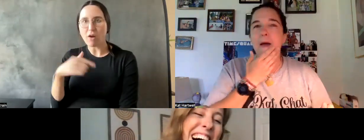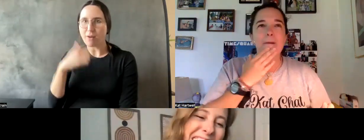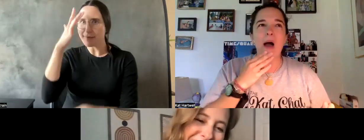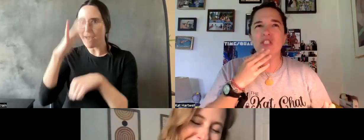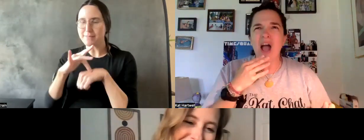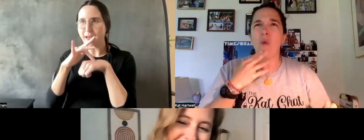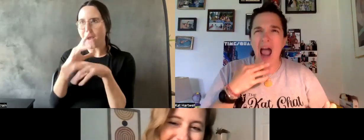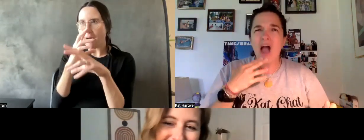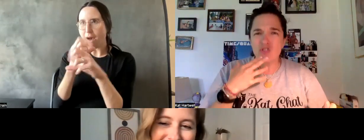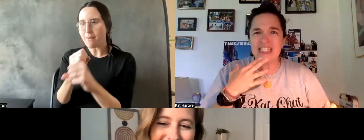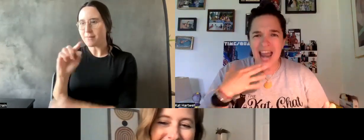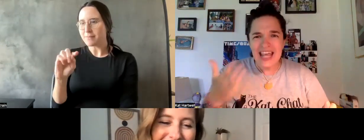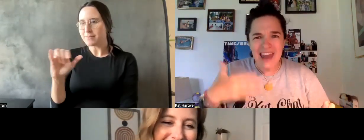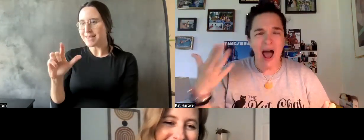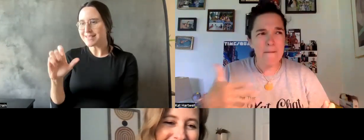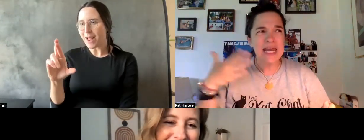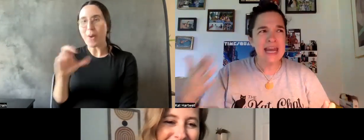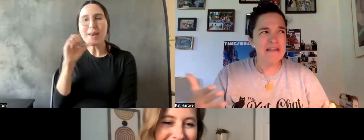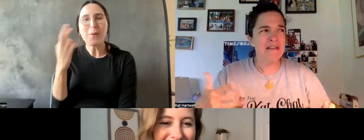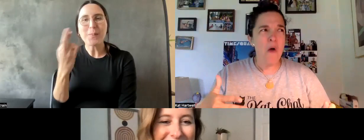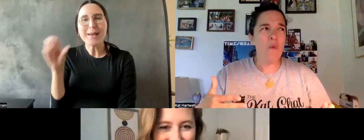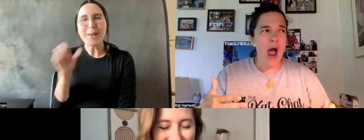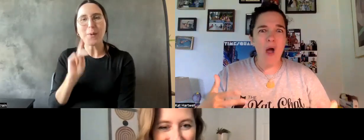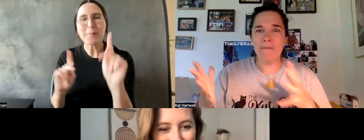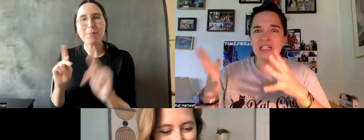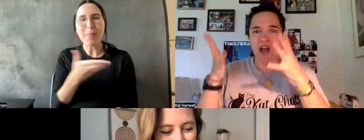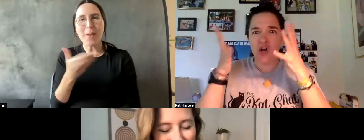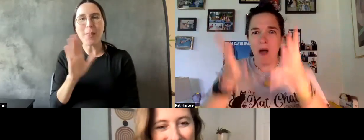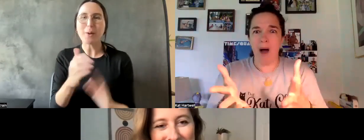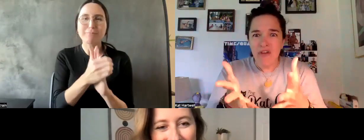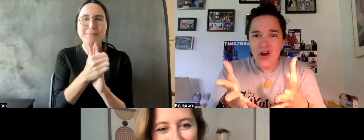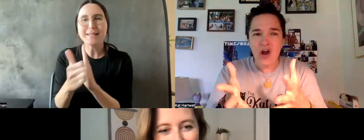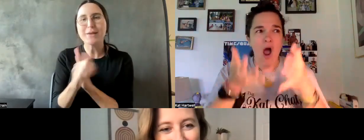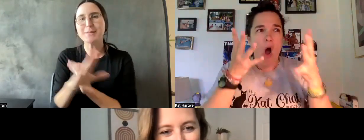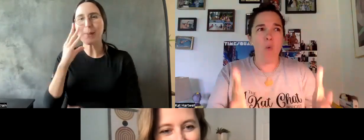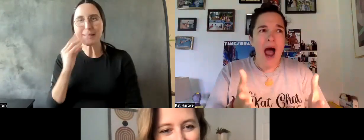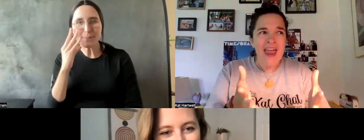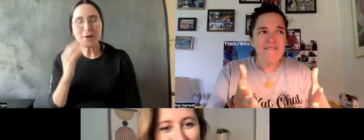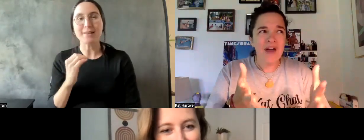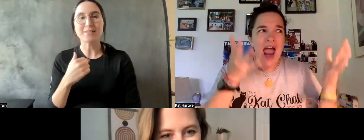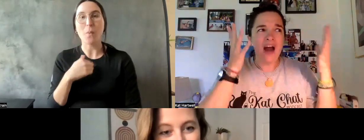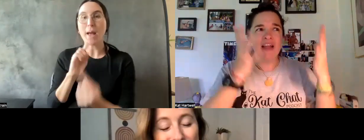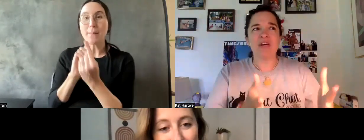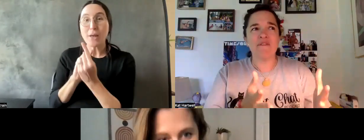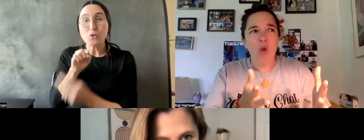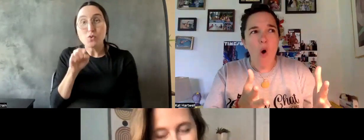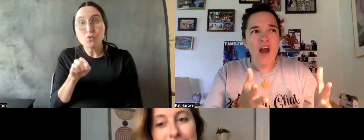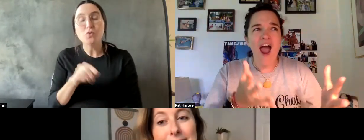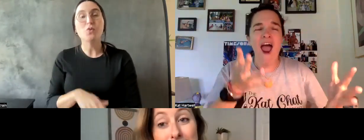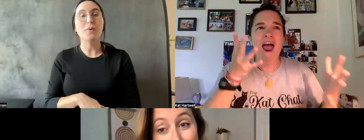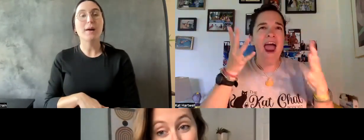there. But I was like, wow, she's getting there. I mean, wow. I mean, you're a mother, a wife, and living